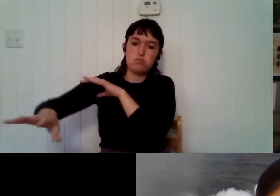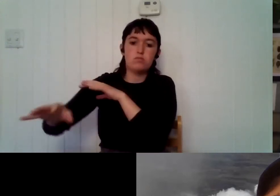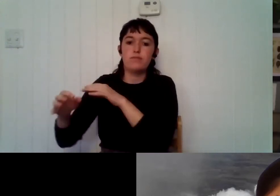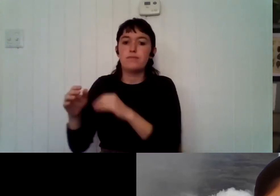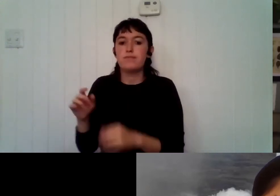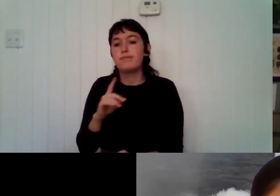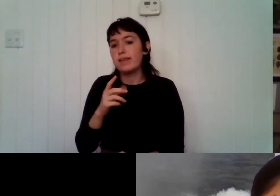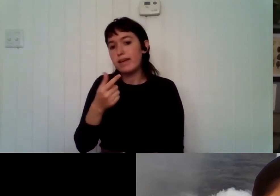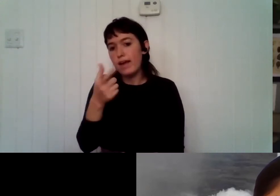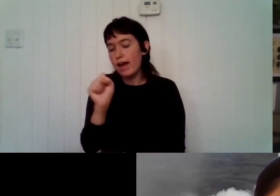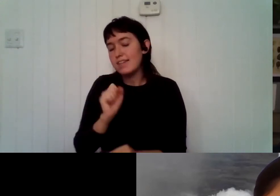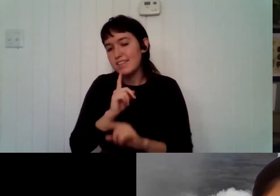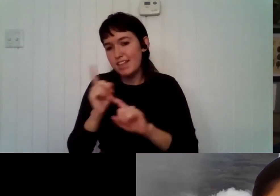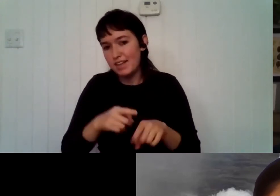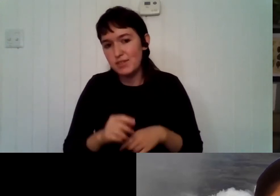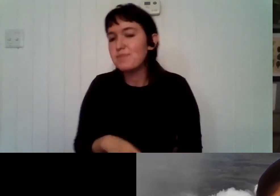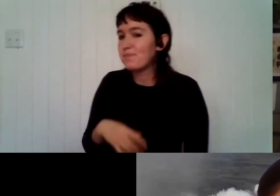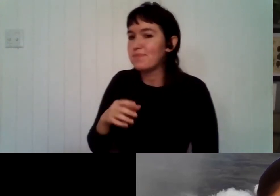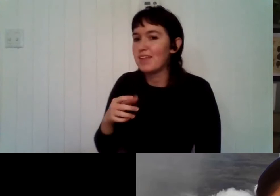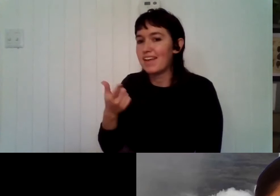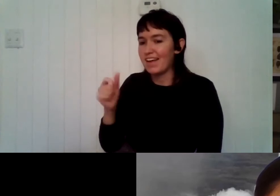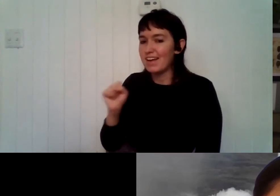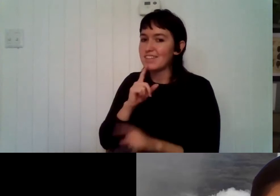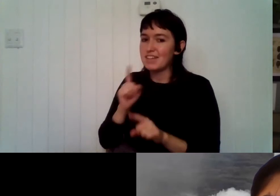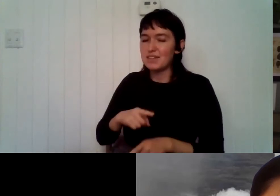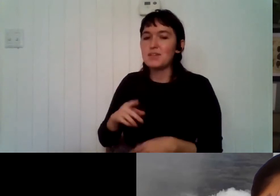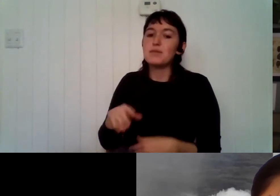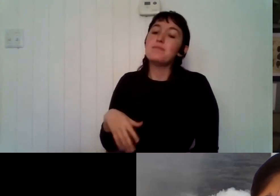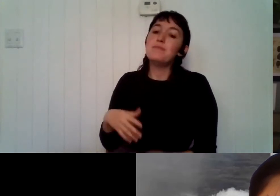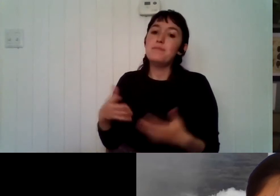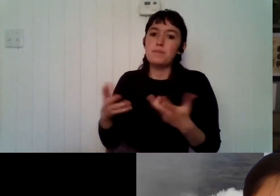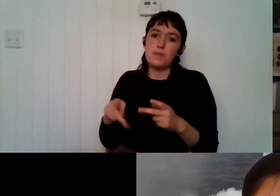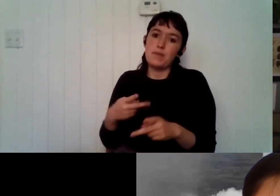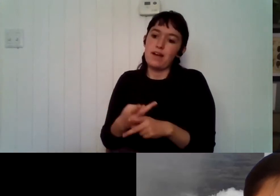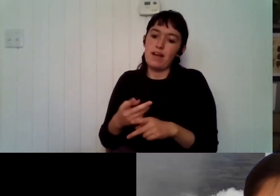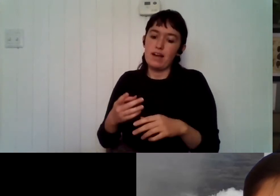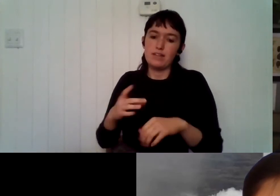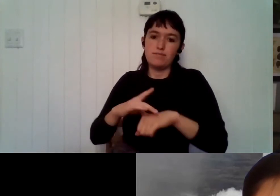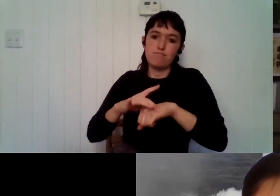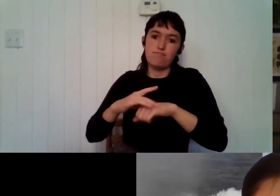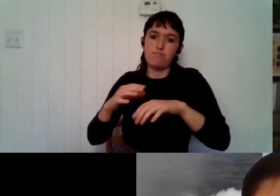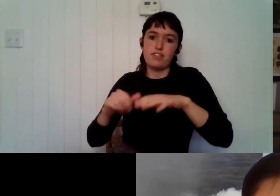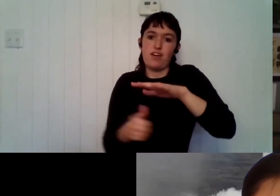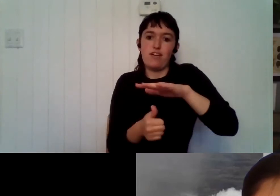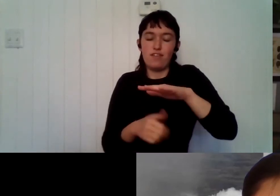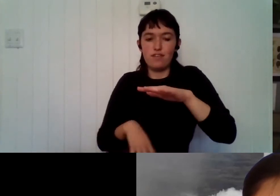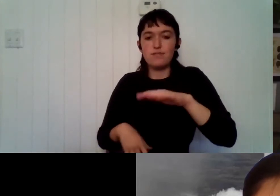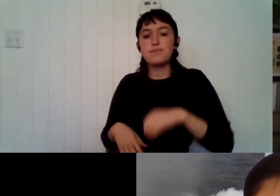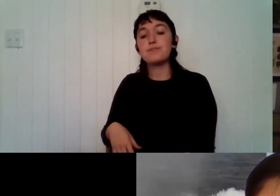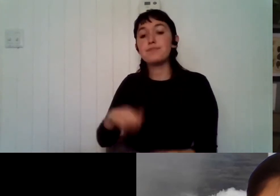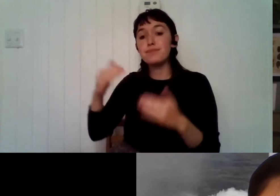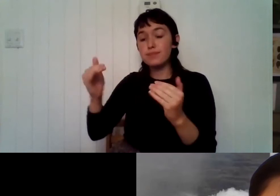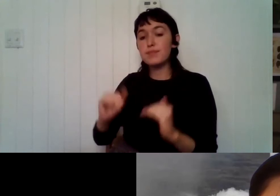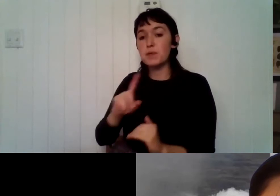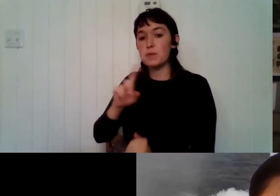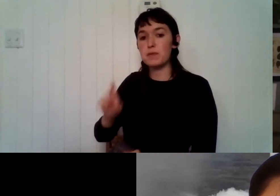Gas is the answer. Gas and the type of situation you have under the earth. Very cool. So this question is slightly related. It's from Miss Nielsen's Earth